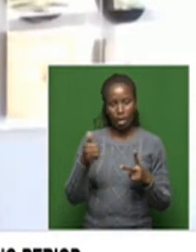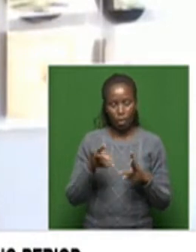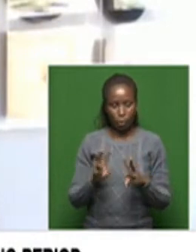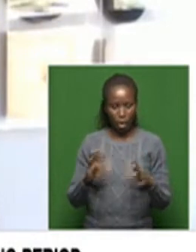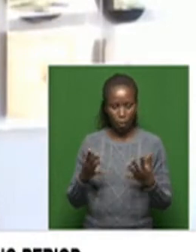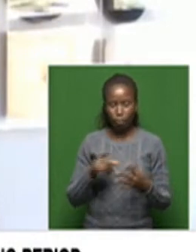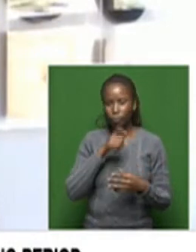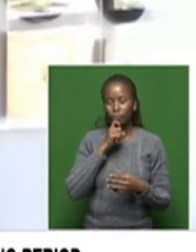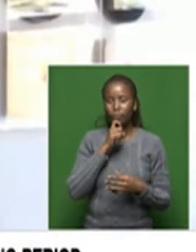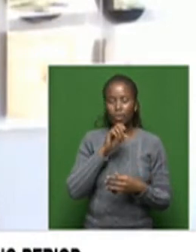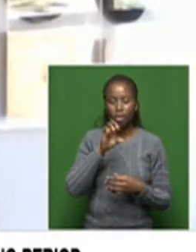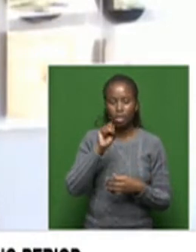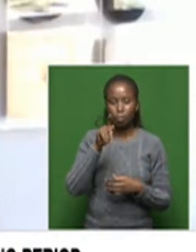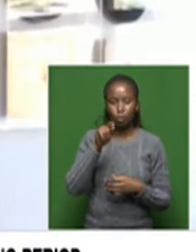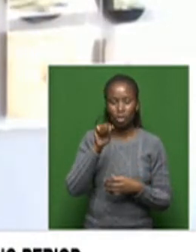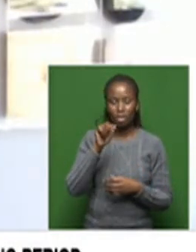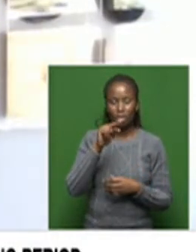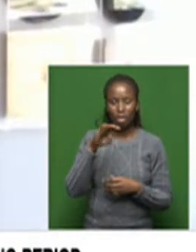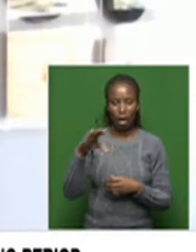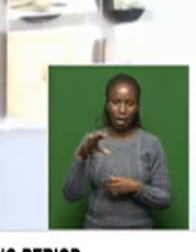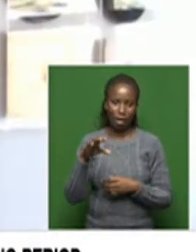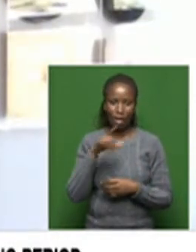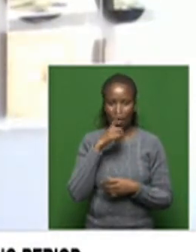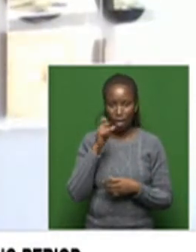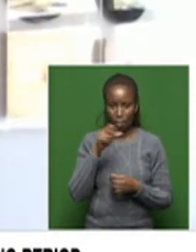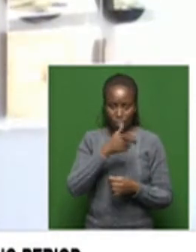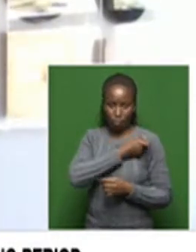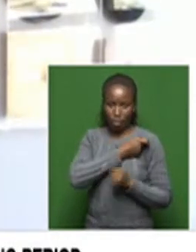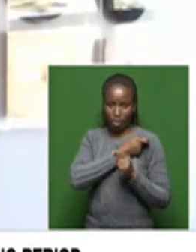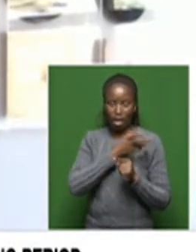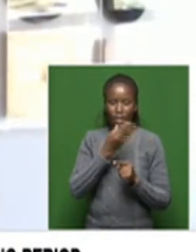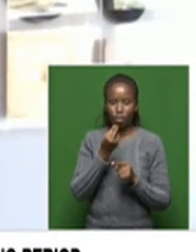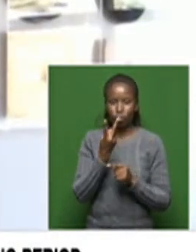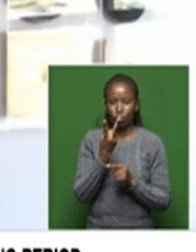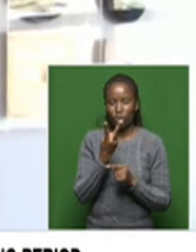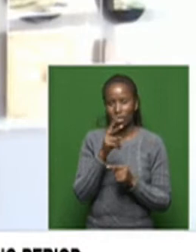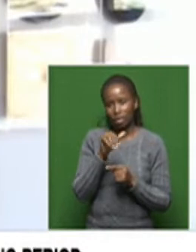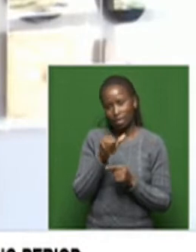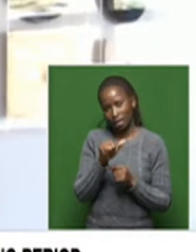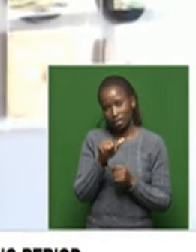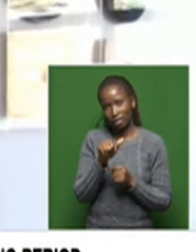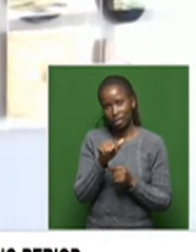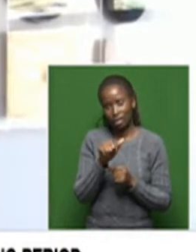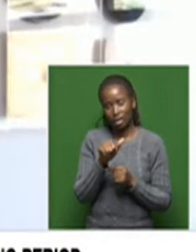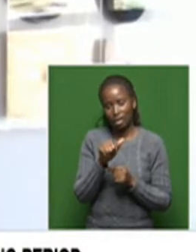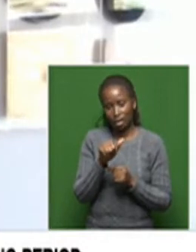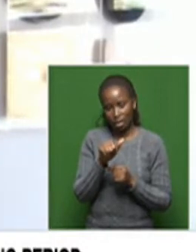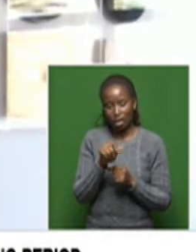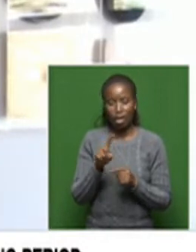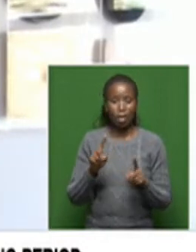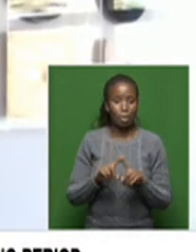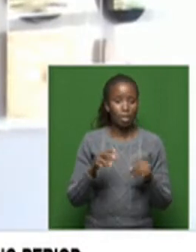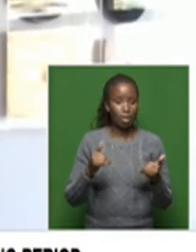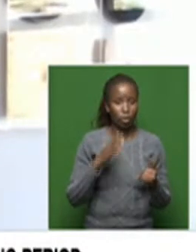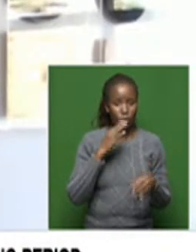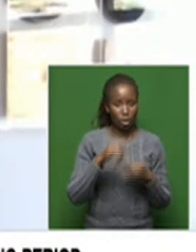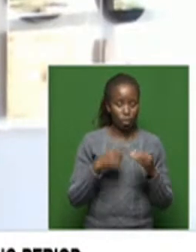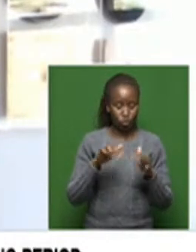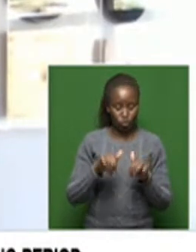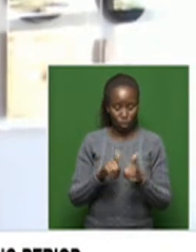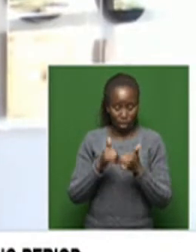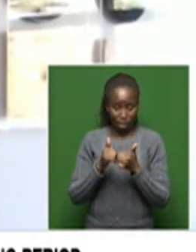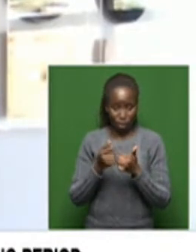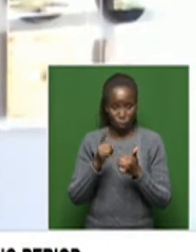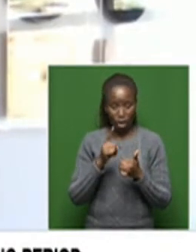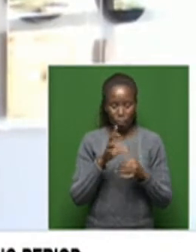called Sputnik Light. They have their adenovirus 26, their AD26 vaccine. But let me just talk about the challenge with the